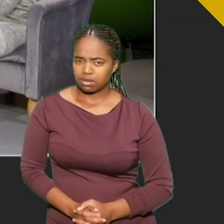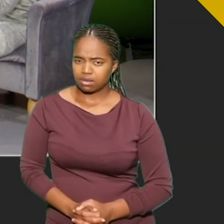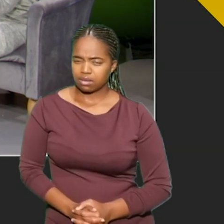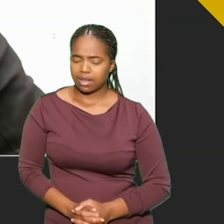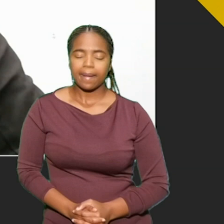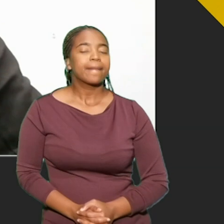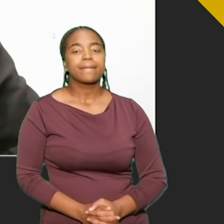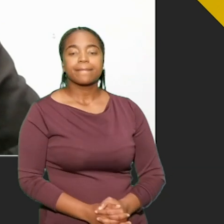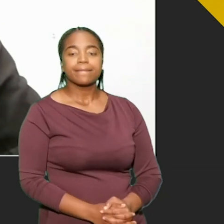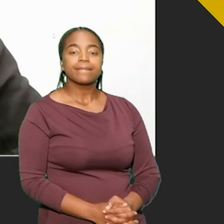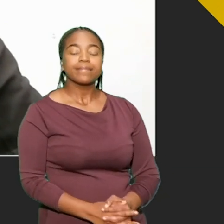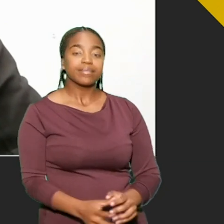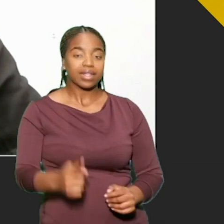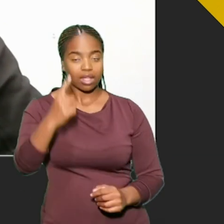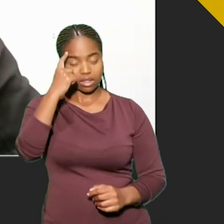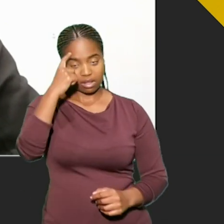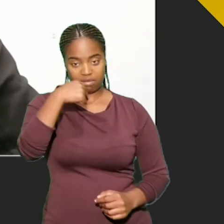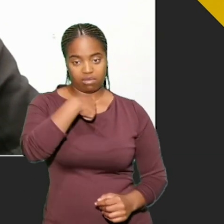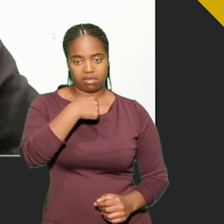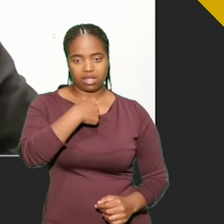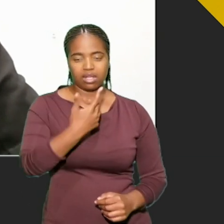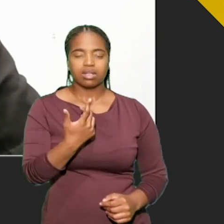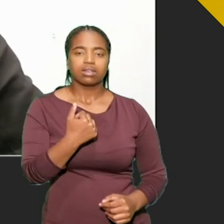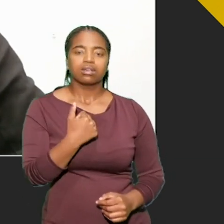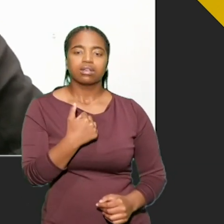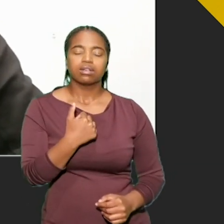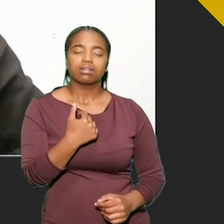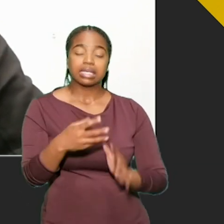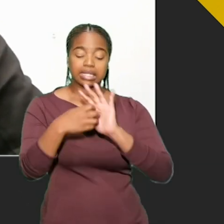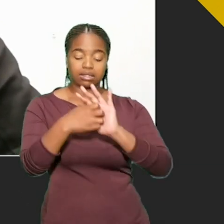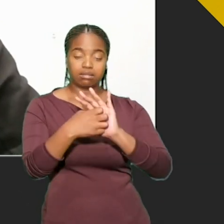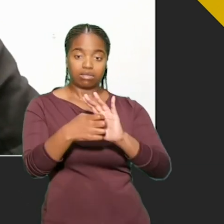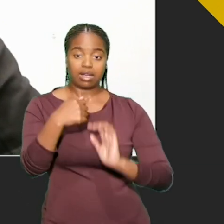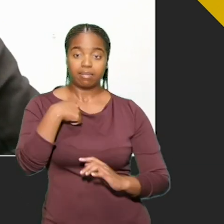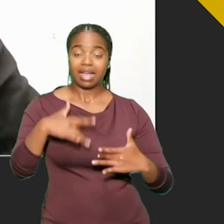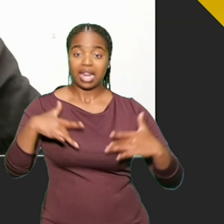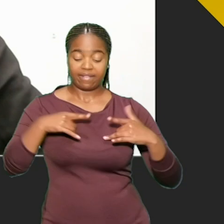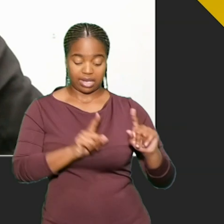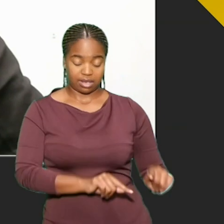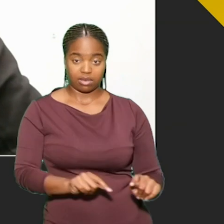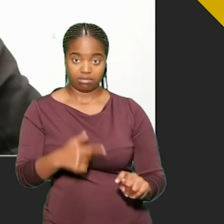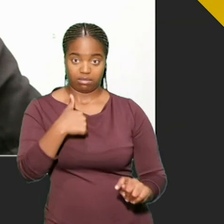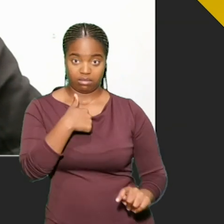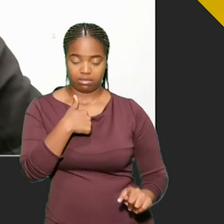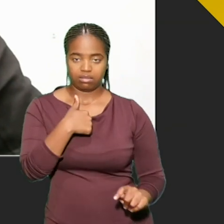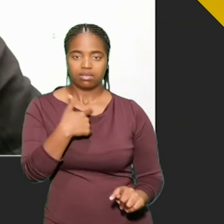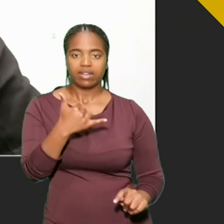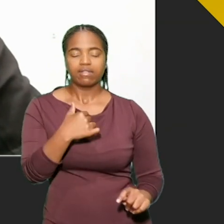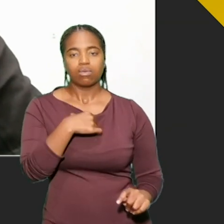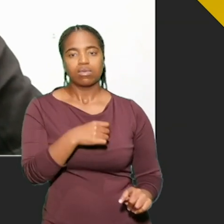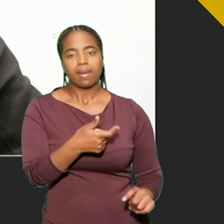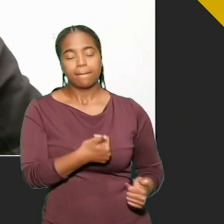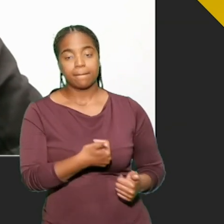So I think for me, it was it's a very wrong move. For example, I live in Cape Town. If I want to go back